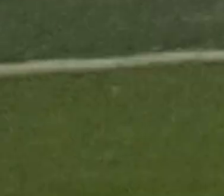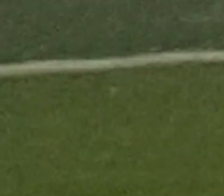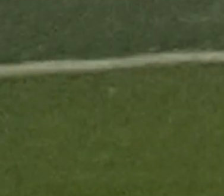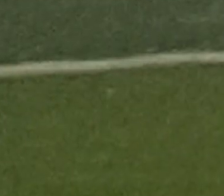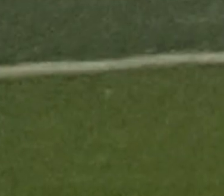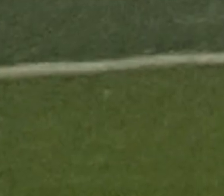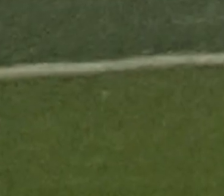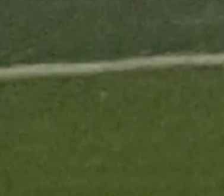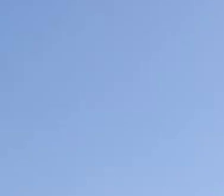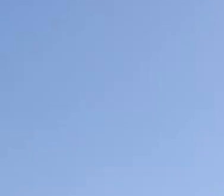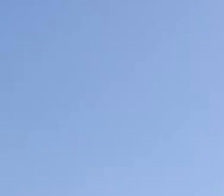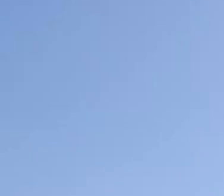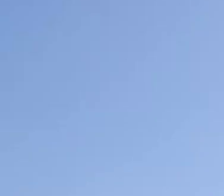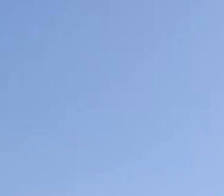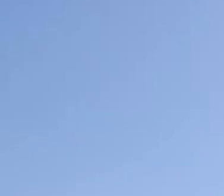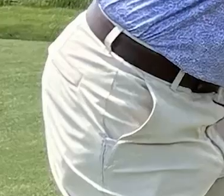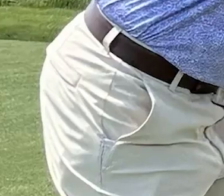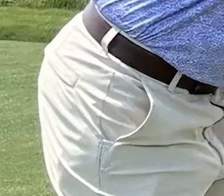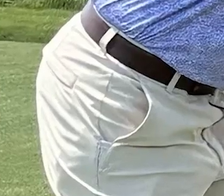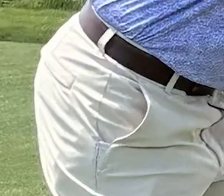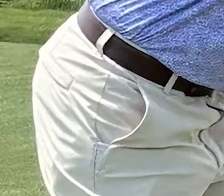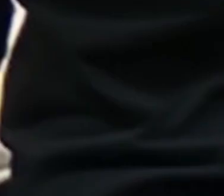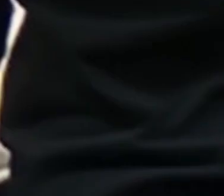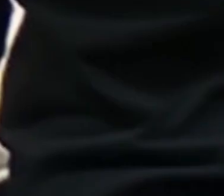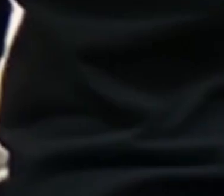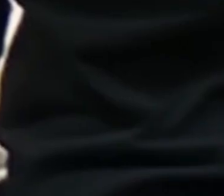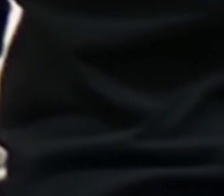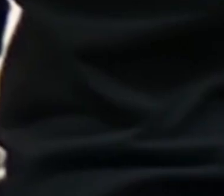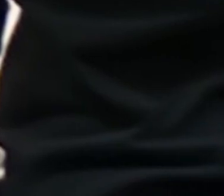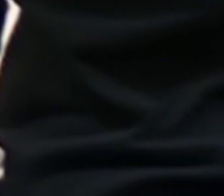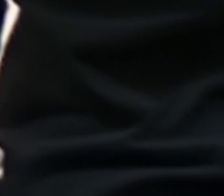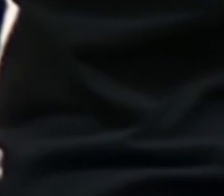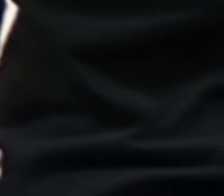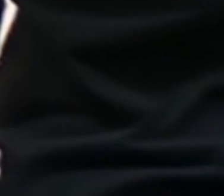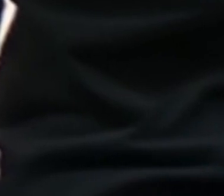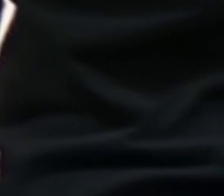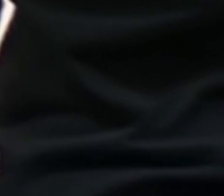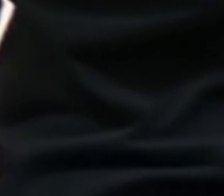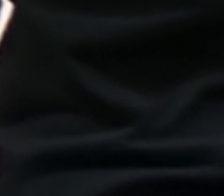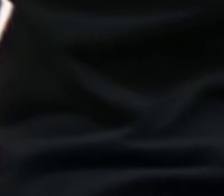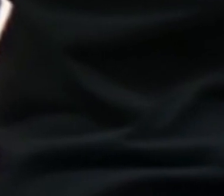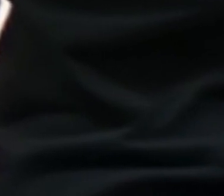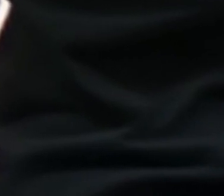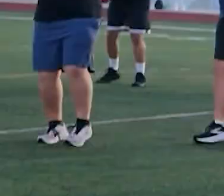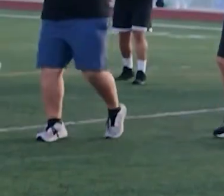life: soccer, basketball, golf, and his current passion,